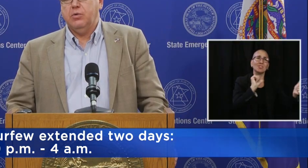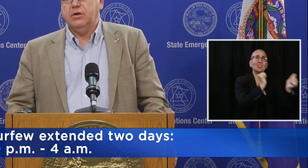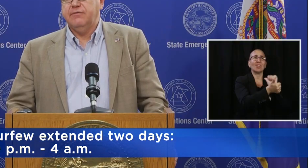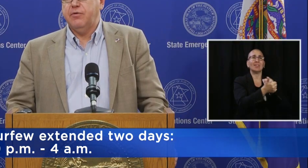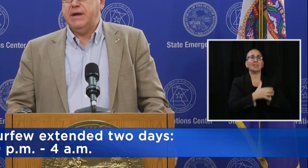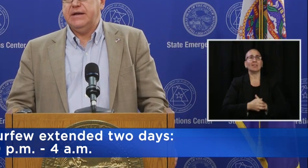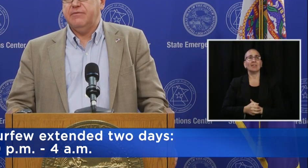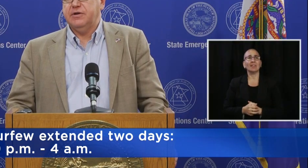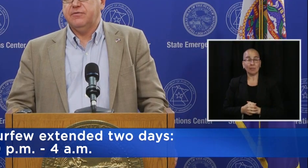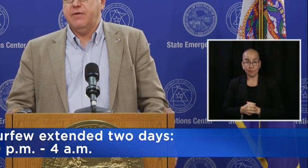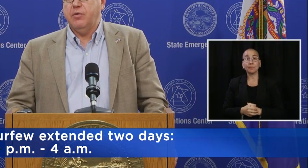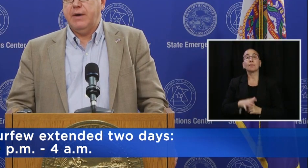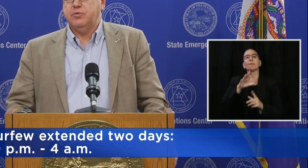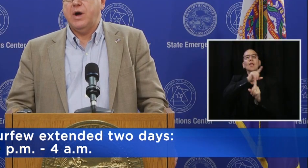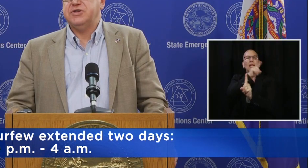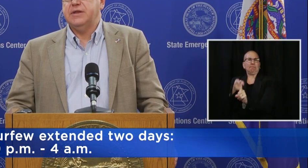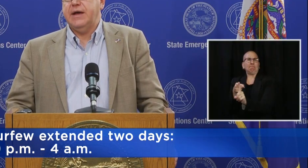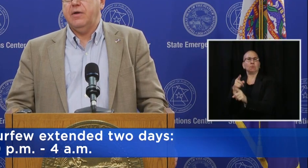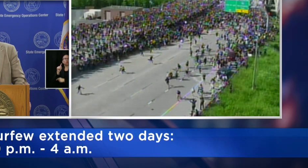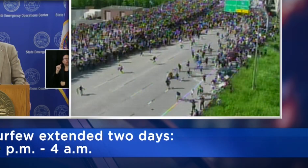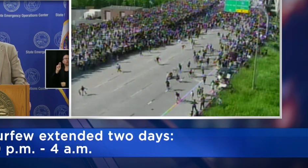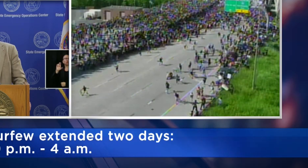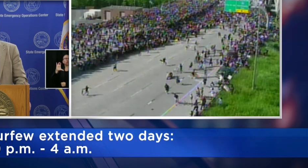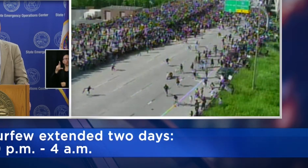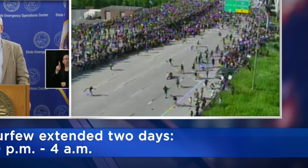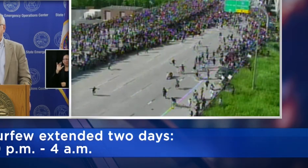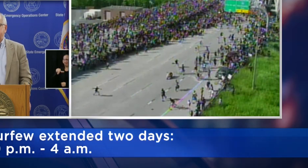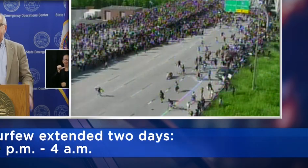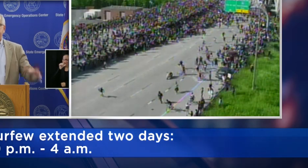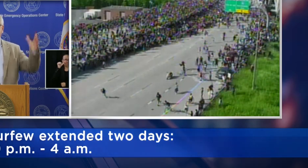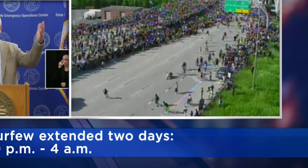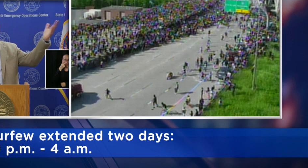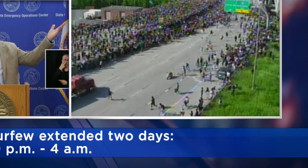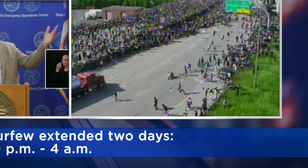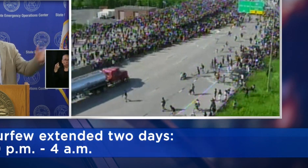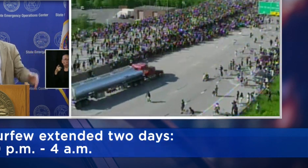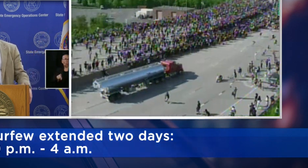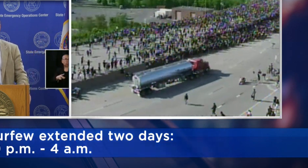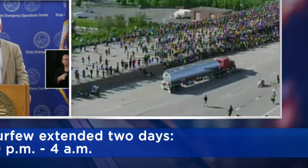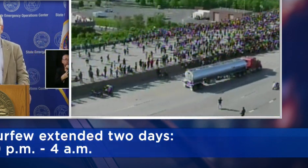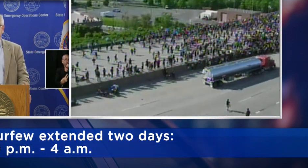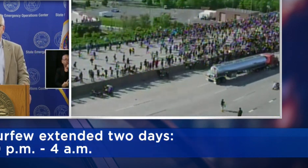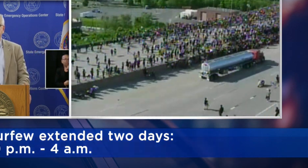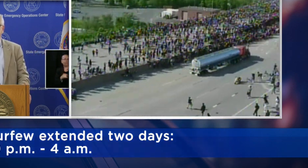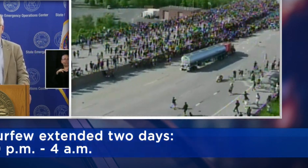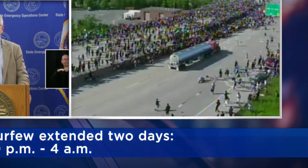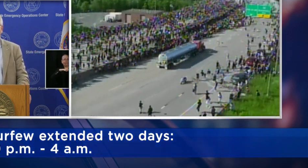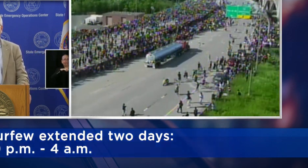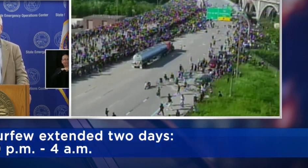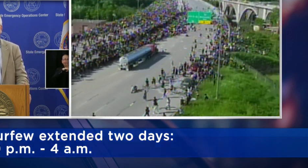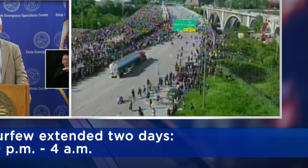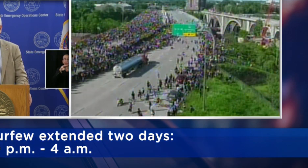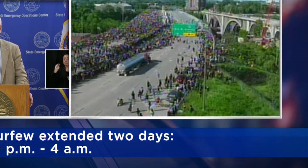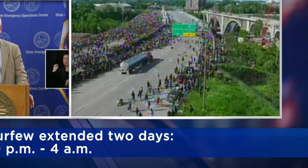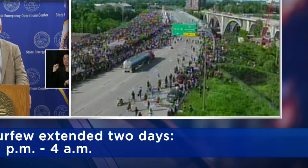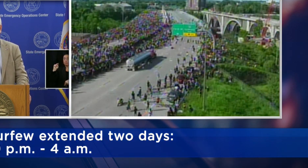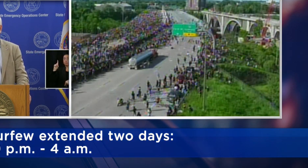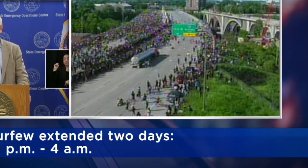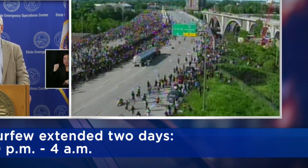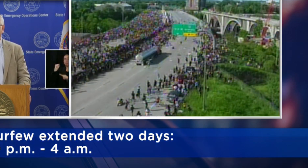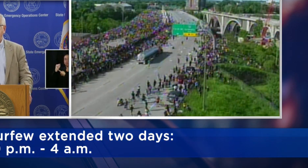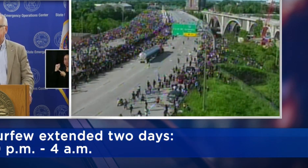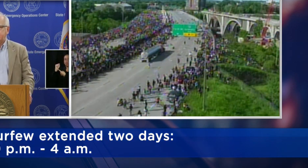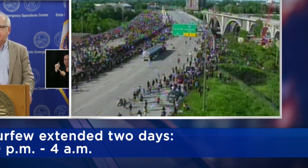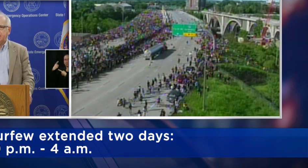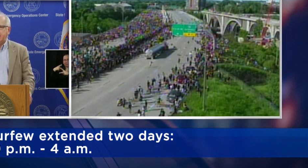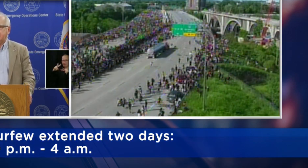think will live for many of us forever. I was watching that on the MnDOT cameras in the State Emergency Operations Center in live time when it happened,